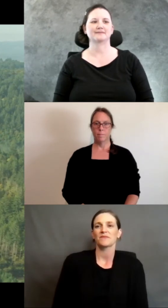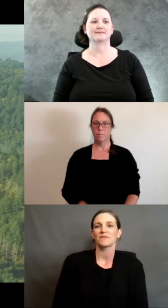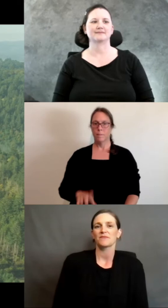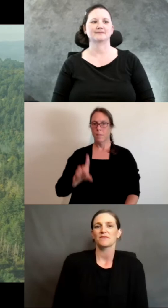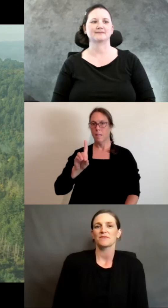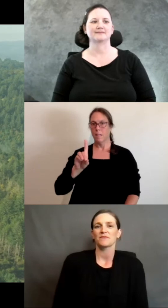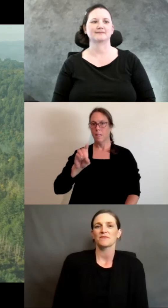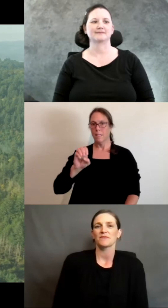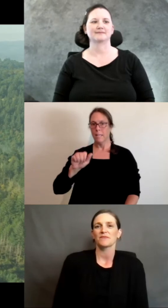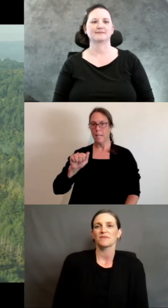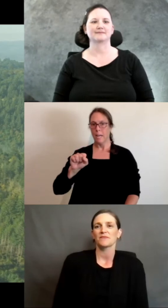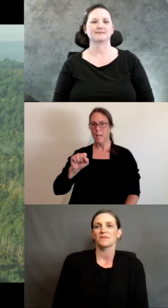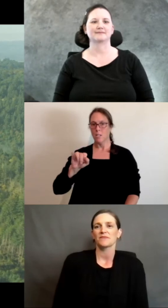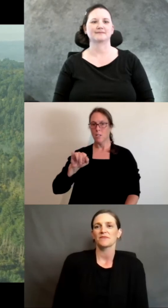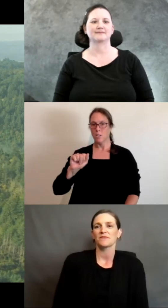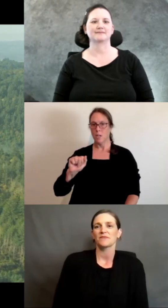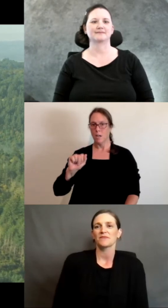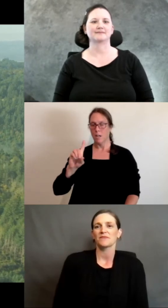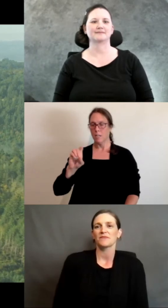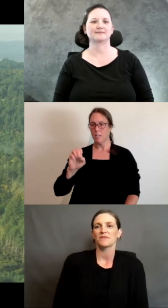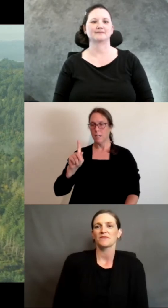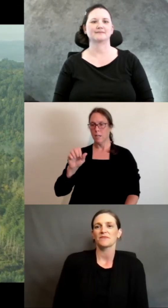Deasia Deckard as Liz Jackson.